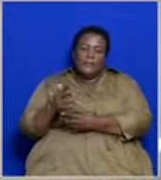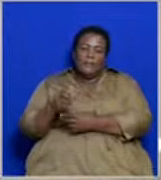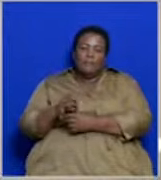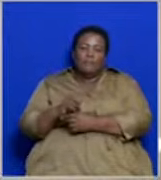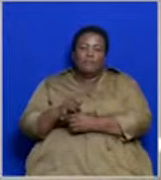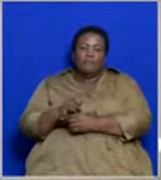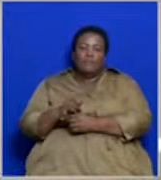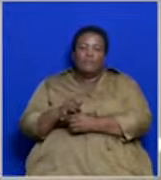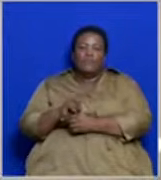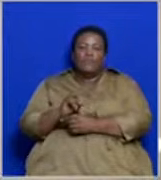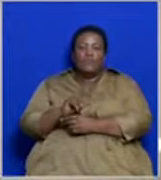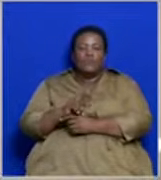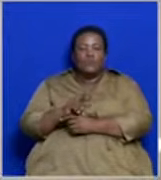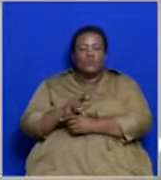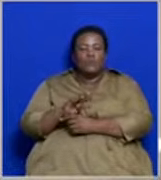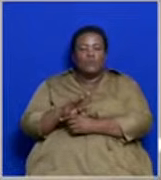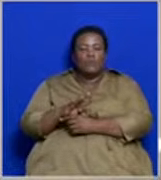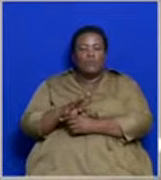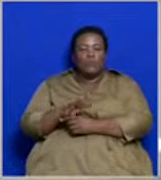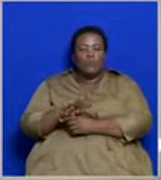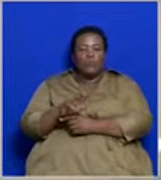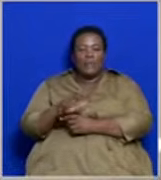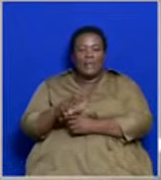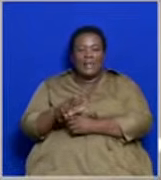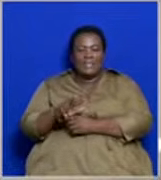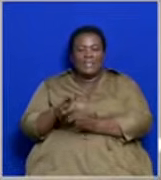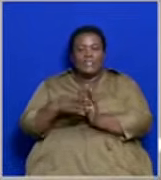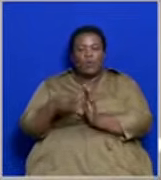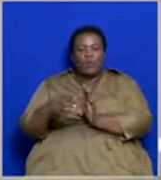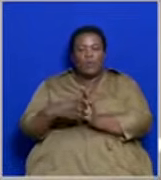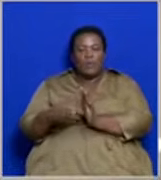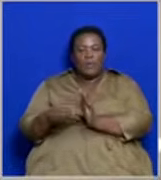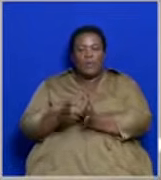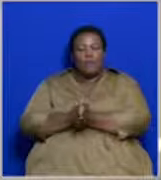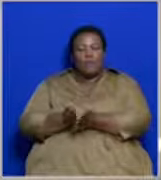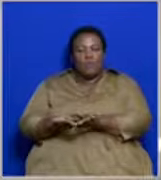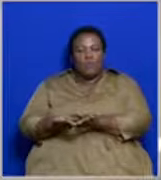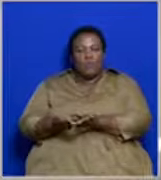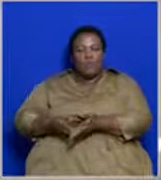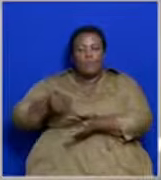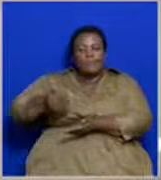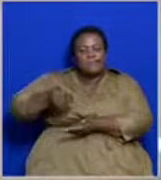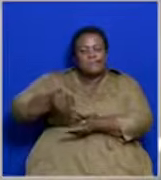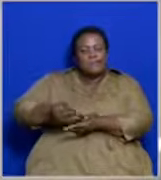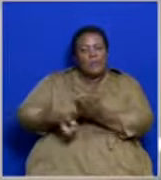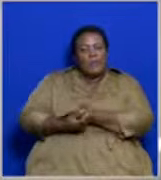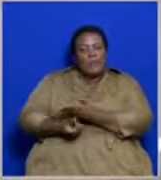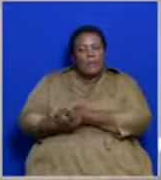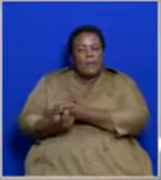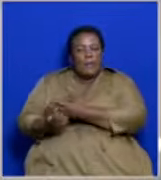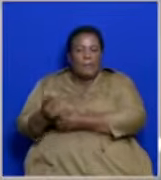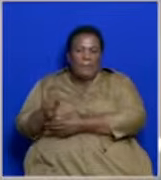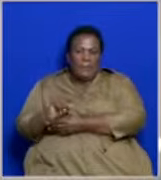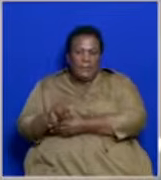the copy of occurrence book. And before we get into,